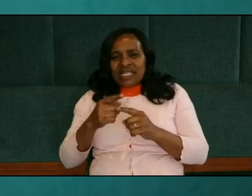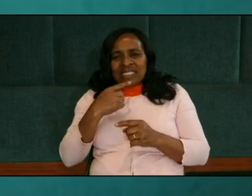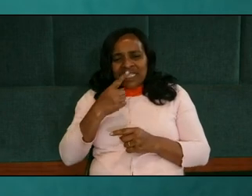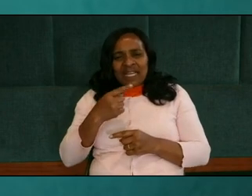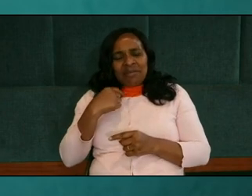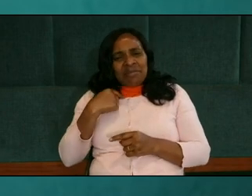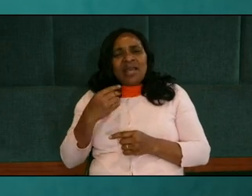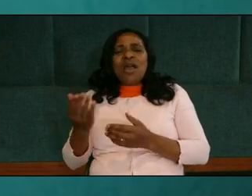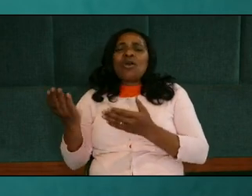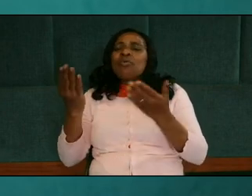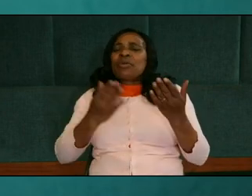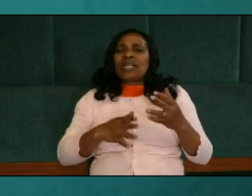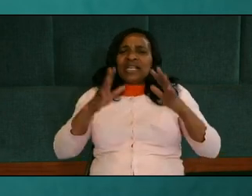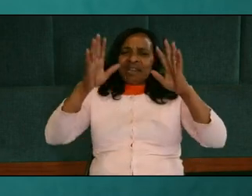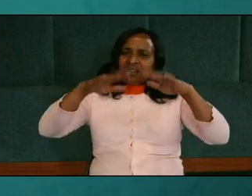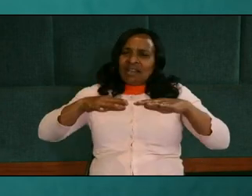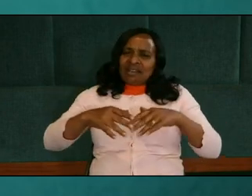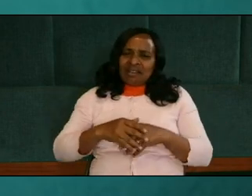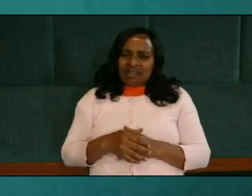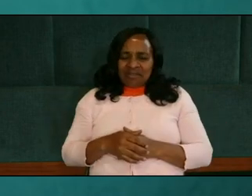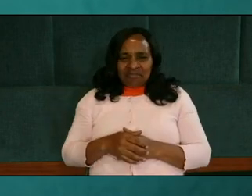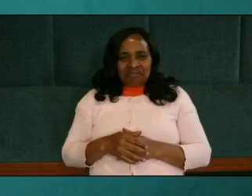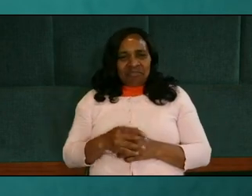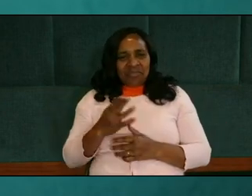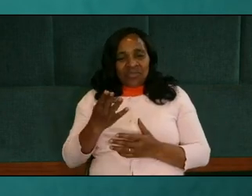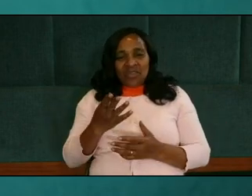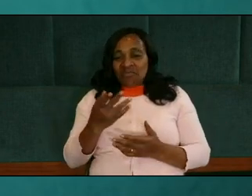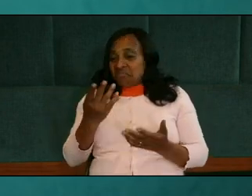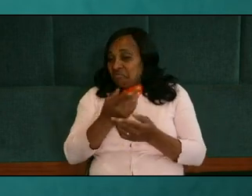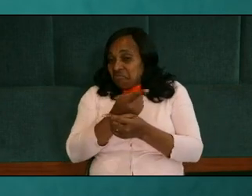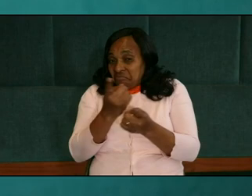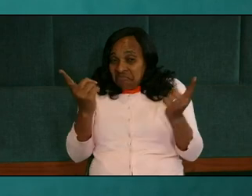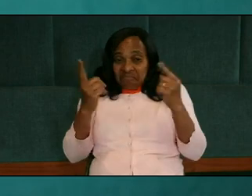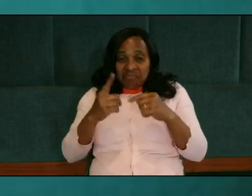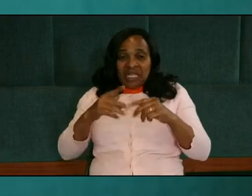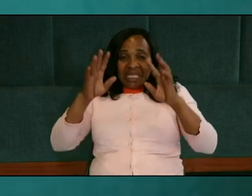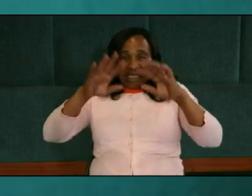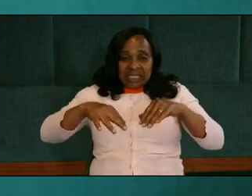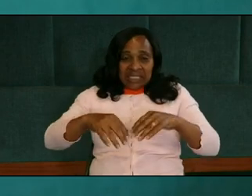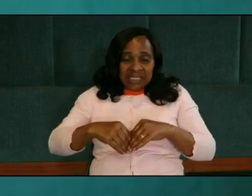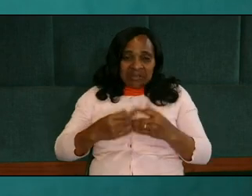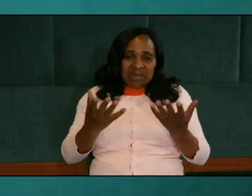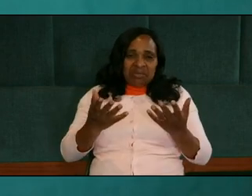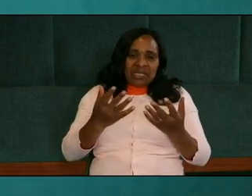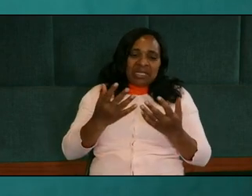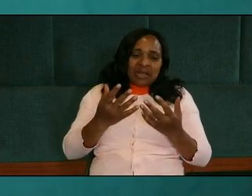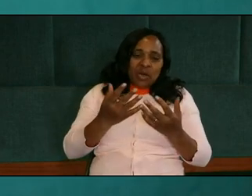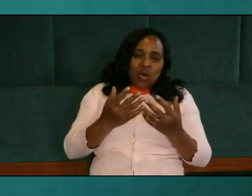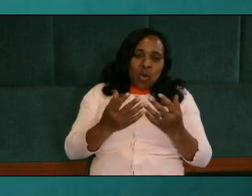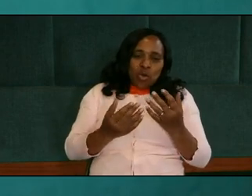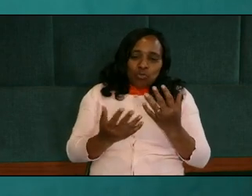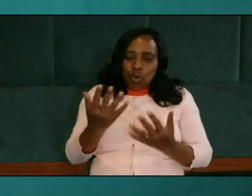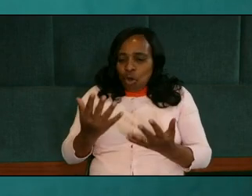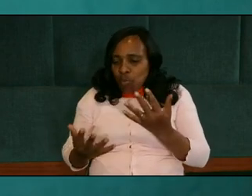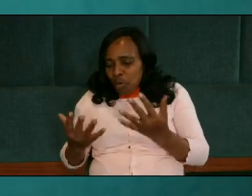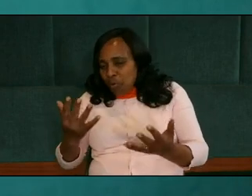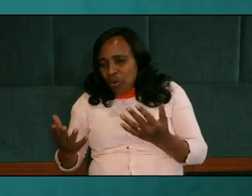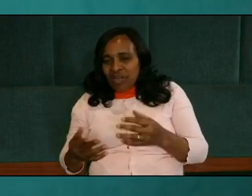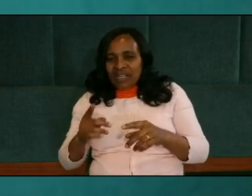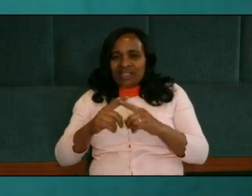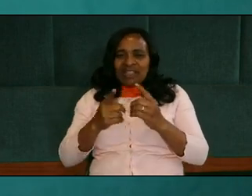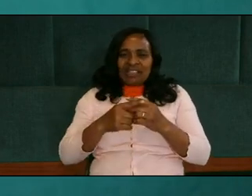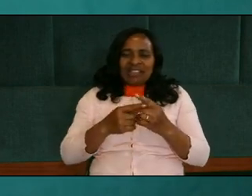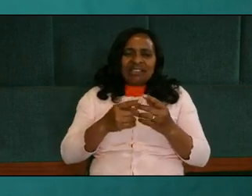will bring rain. I think for us guys, we're used to rain. We're used to like seeing moisture come down and hit us on the